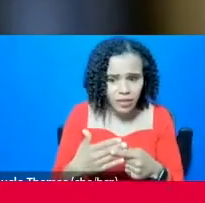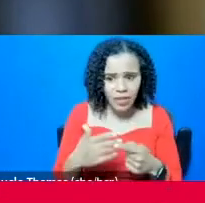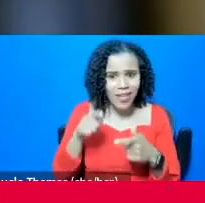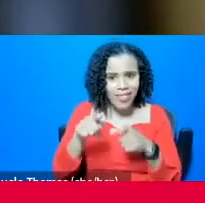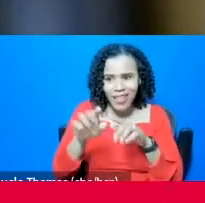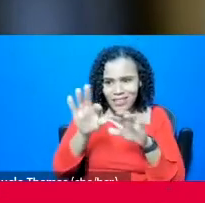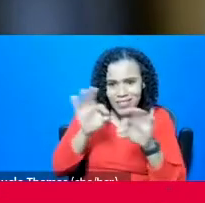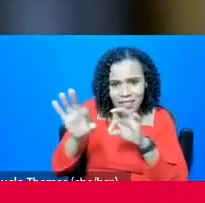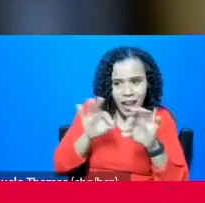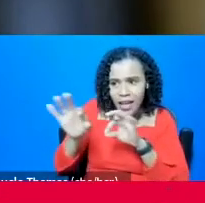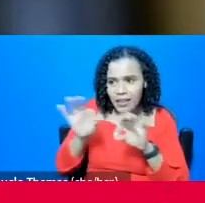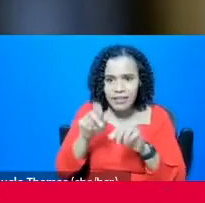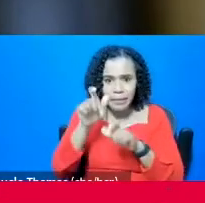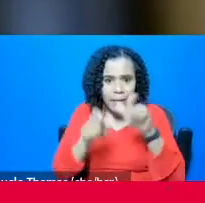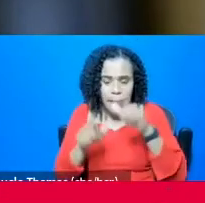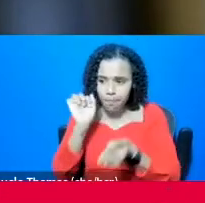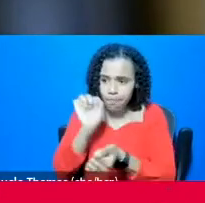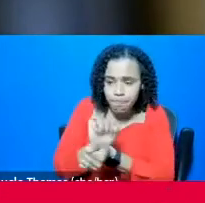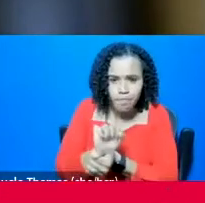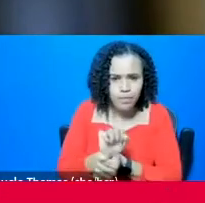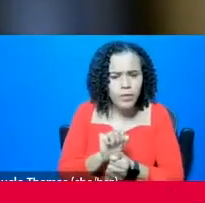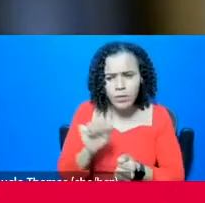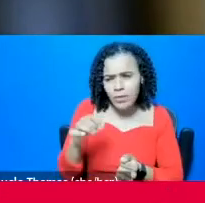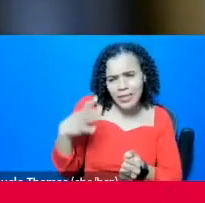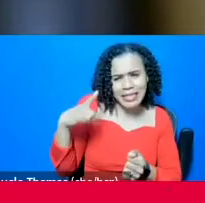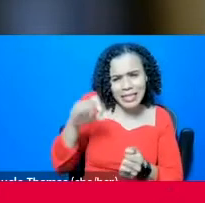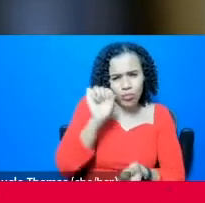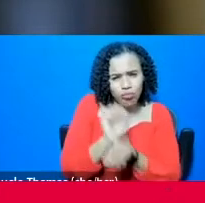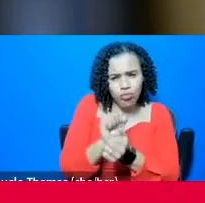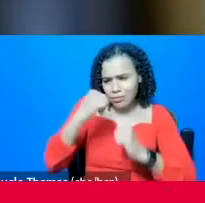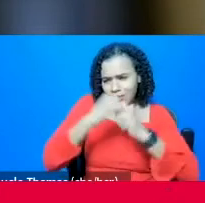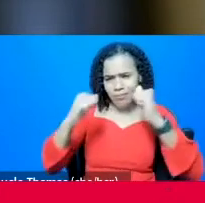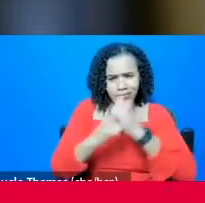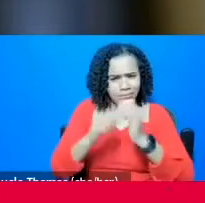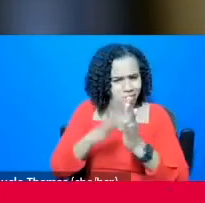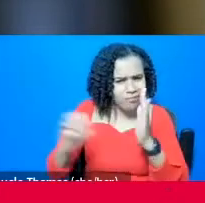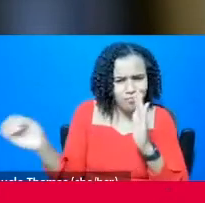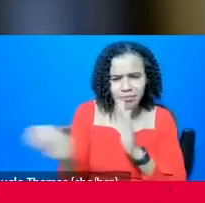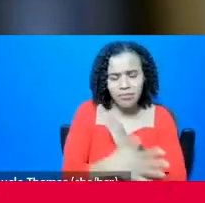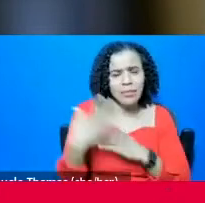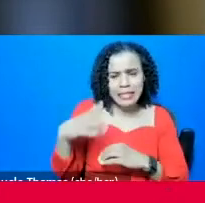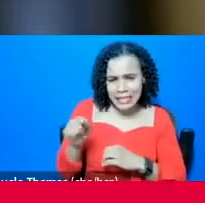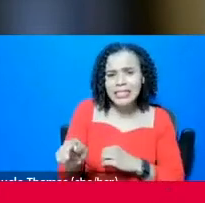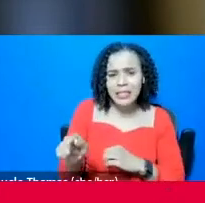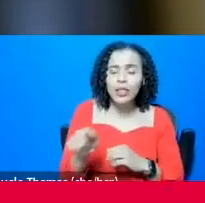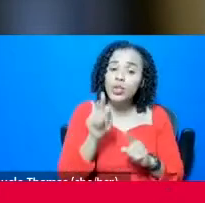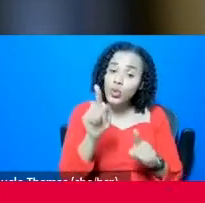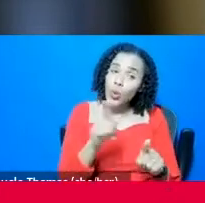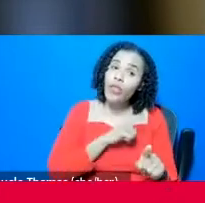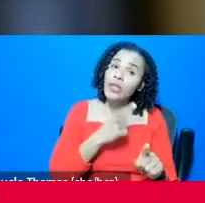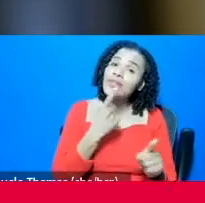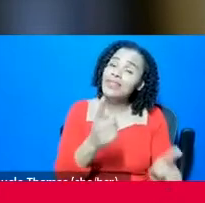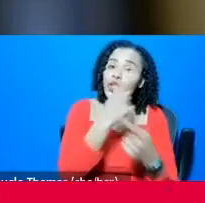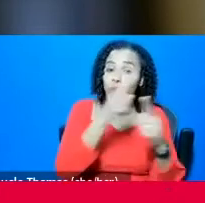that case, I 100% agree that it needs to be abolished. And that is why the universities that are what I would like to call newer to a